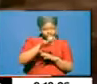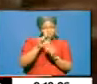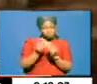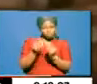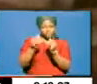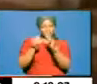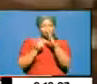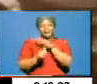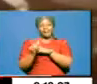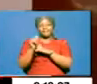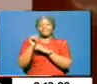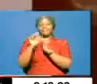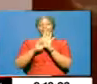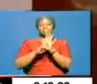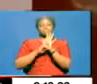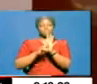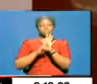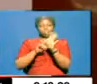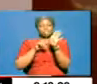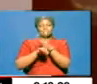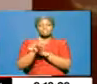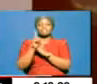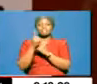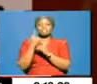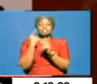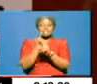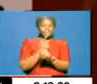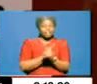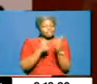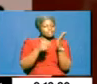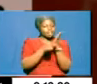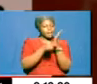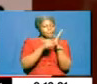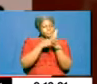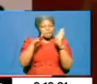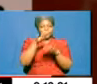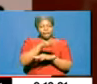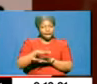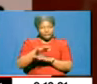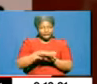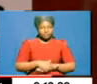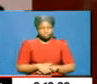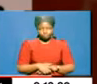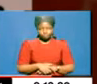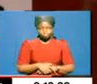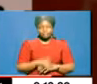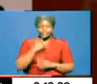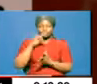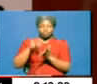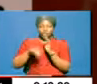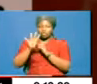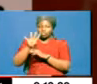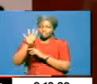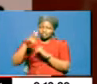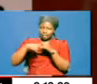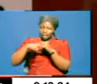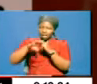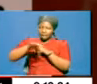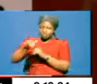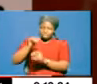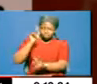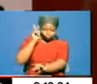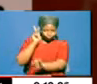in populous areas. In devolution, the bill recommends retention of the 47 counties and increased allocation to